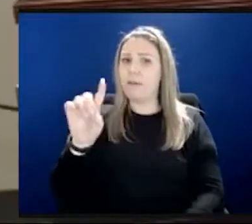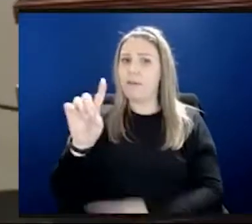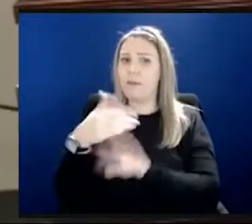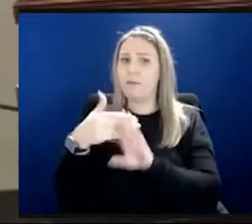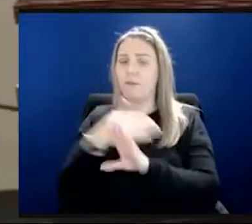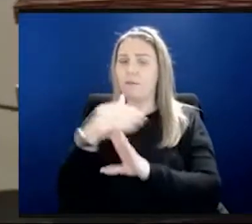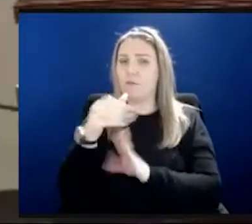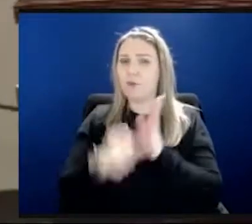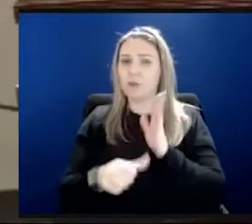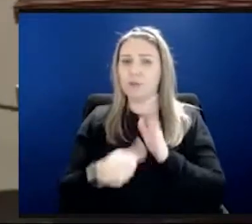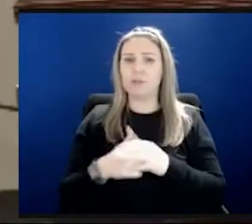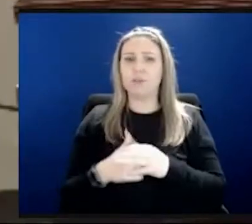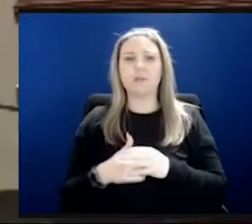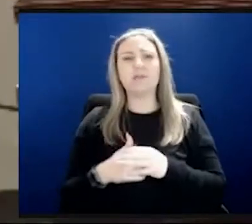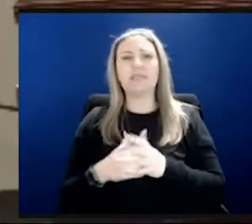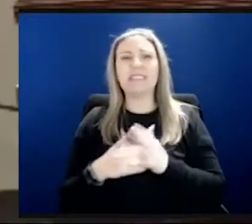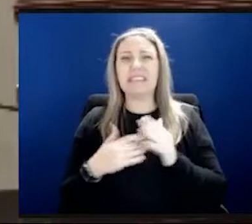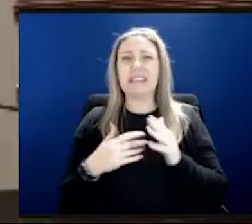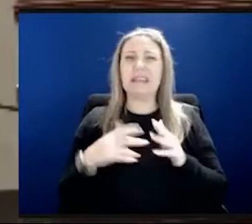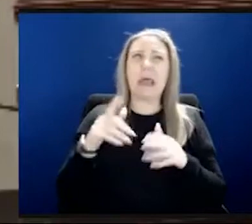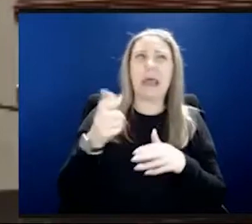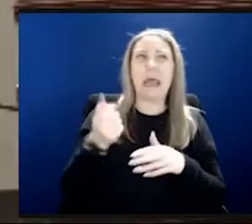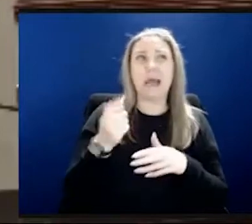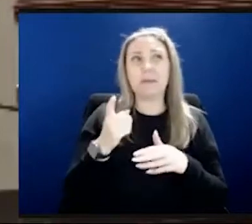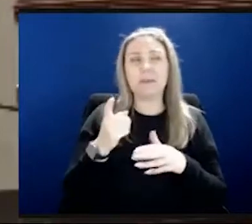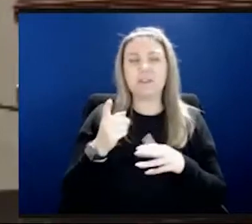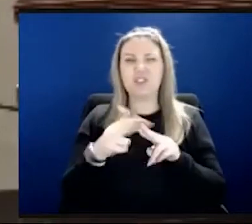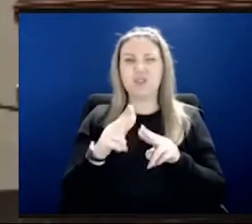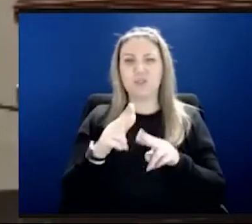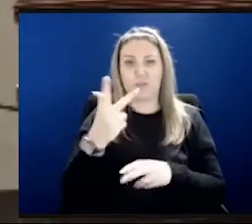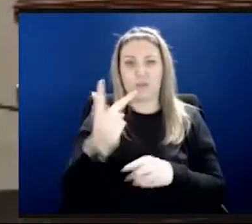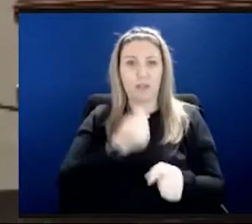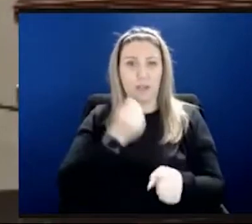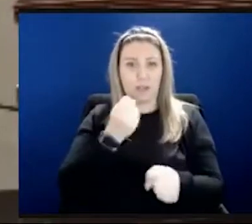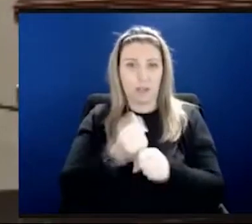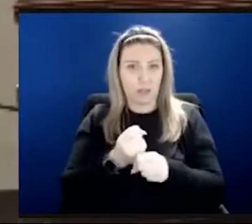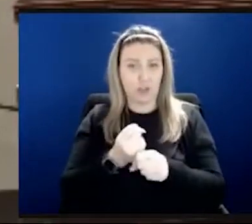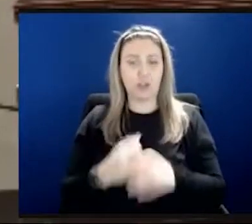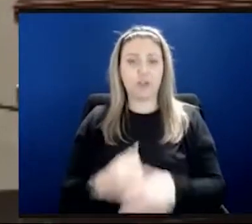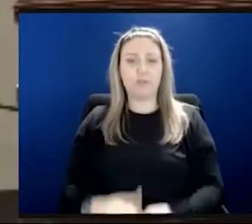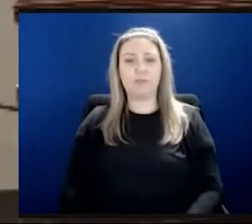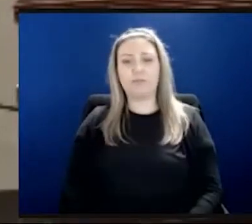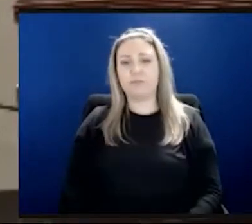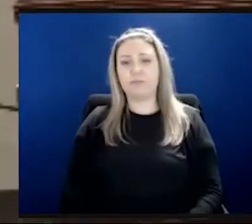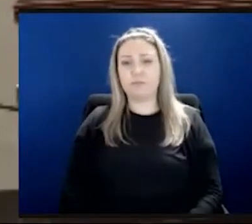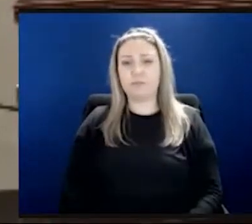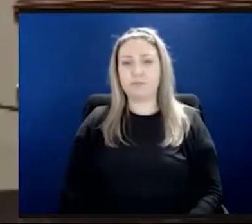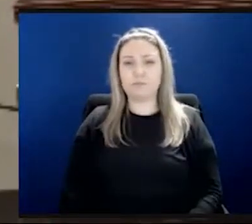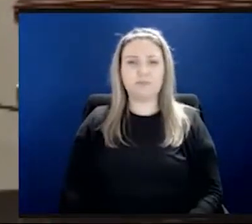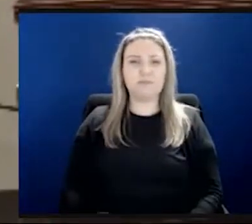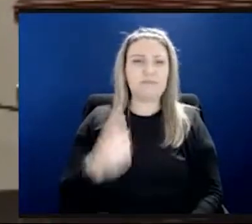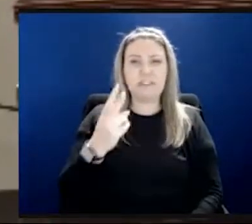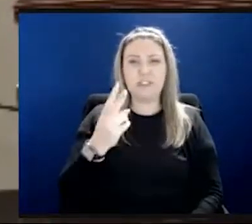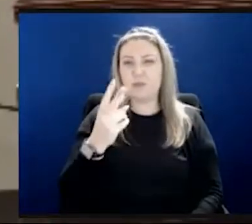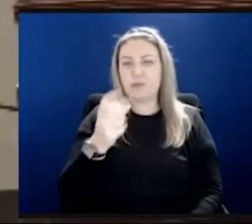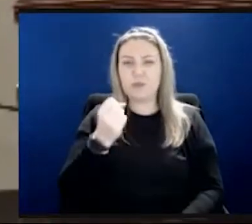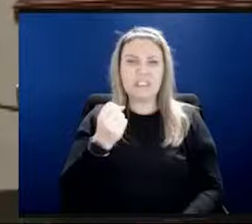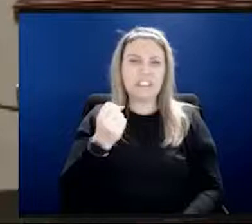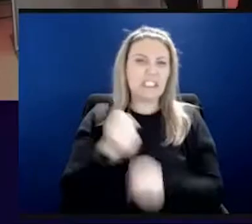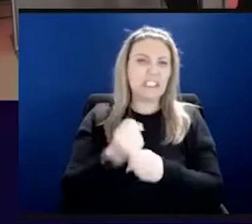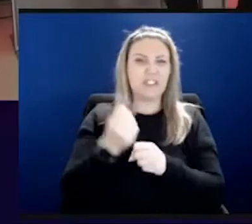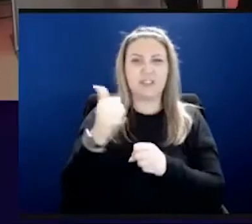Just shy of 3 years. So it was 2 years, 10 months, something like that. So it